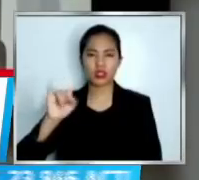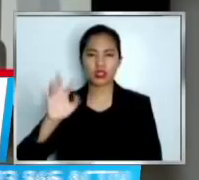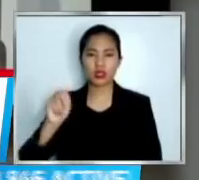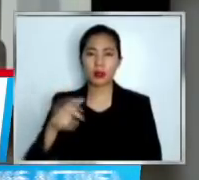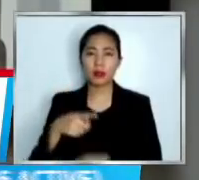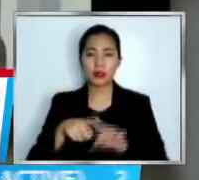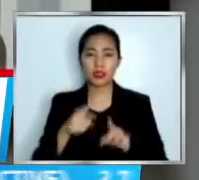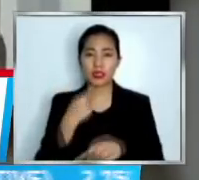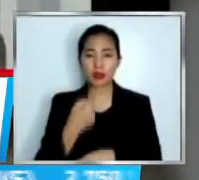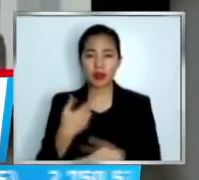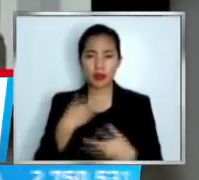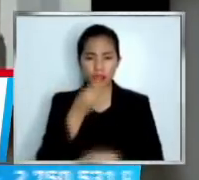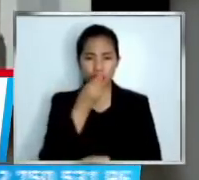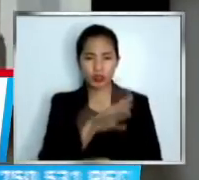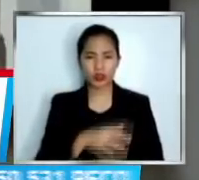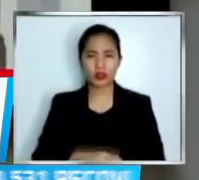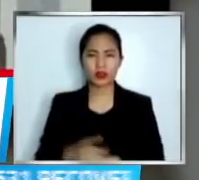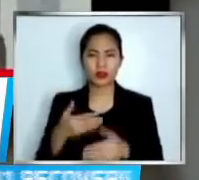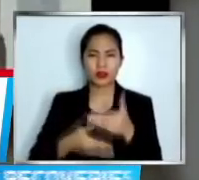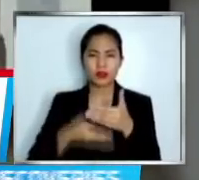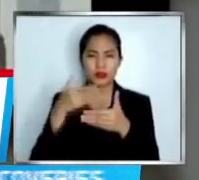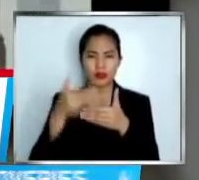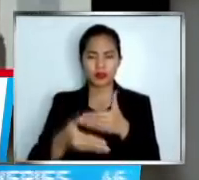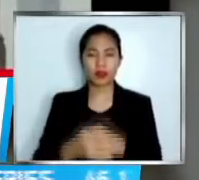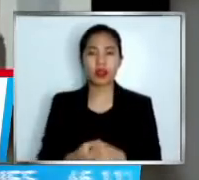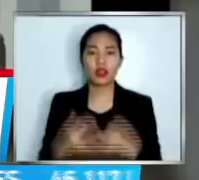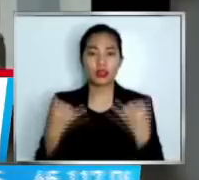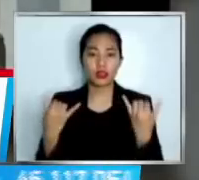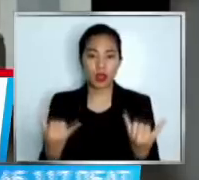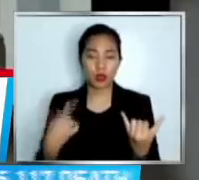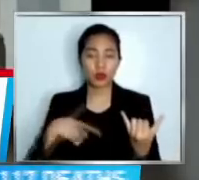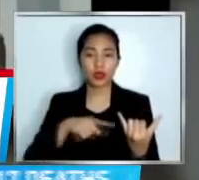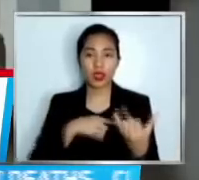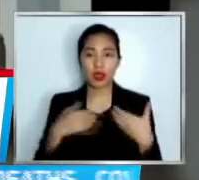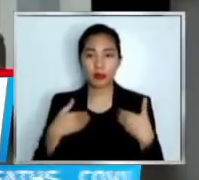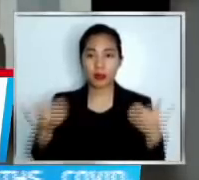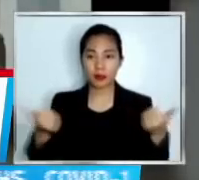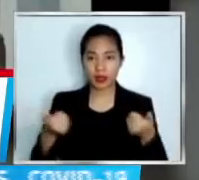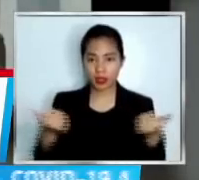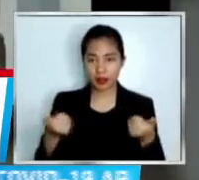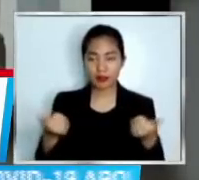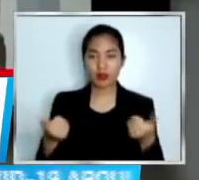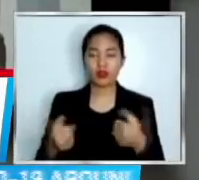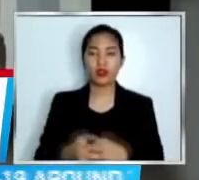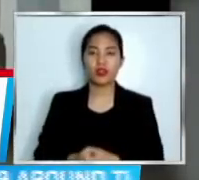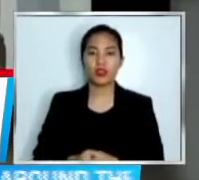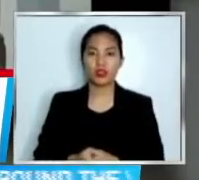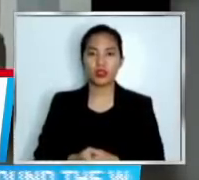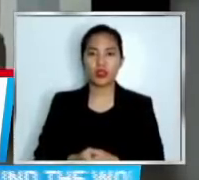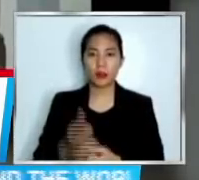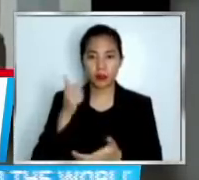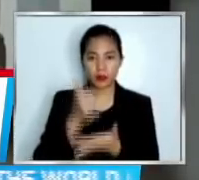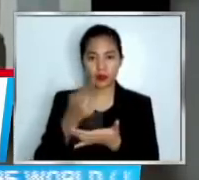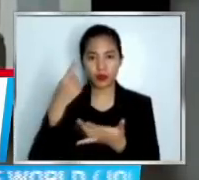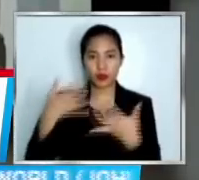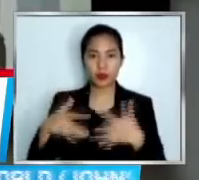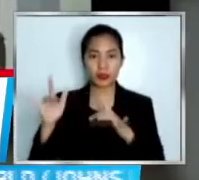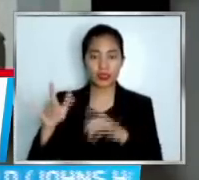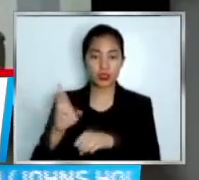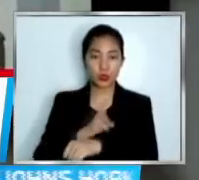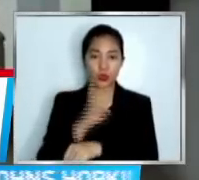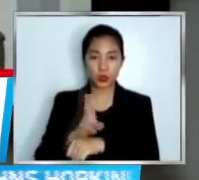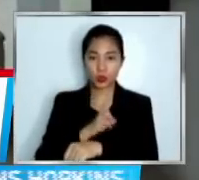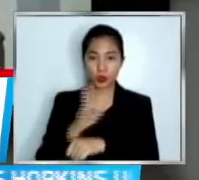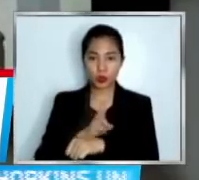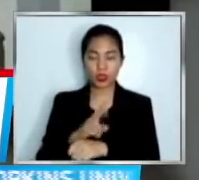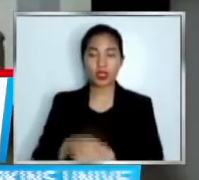Currently, we already have available under compassionate use which is the same way that it can